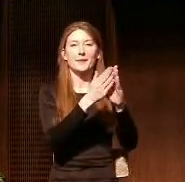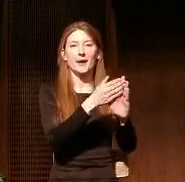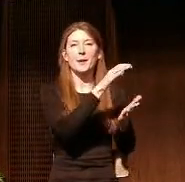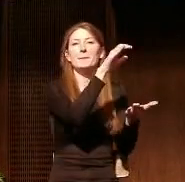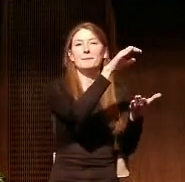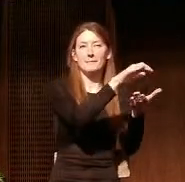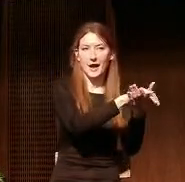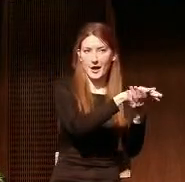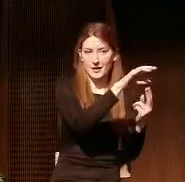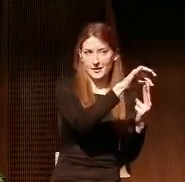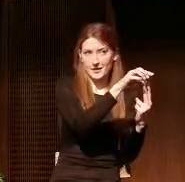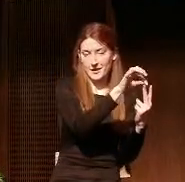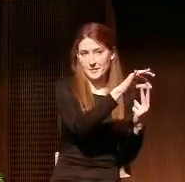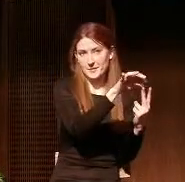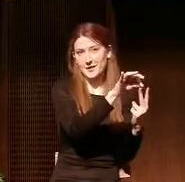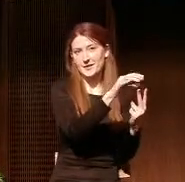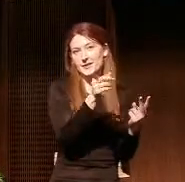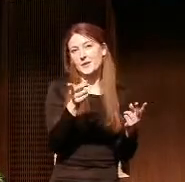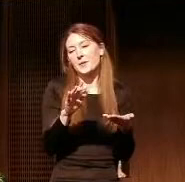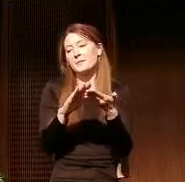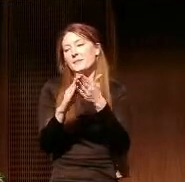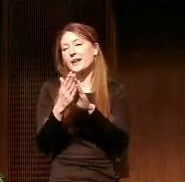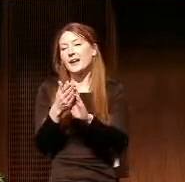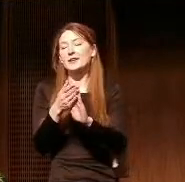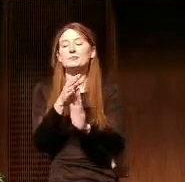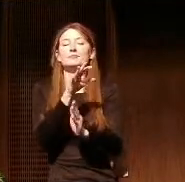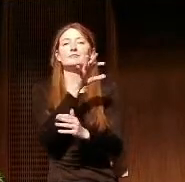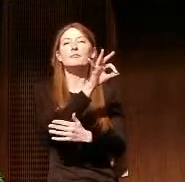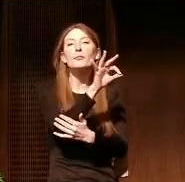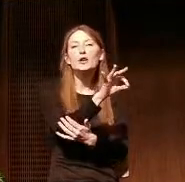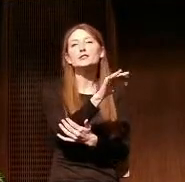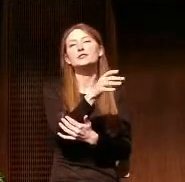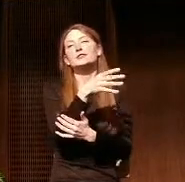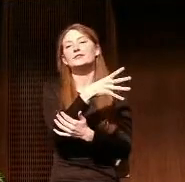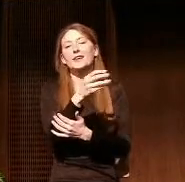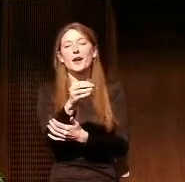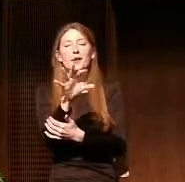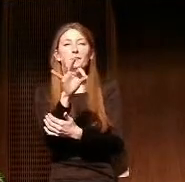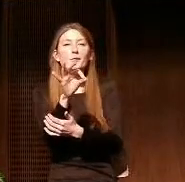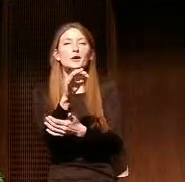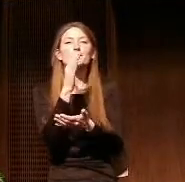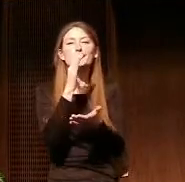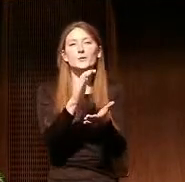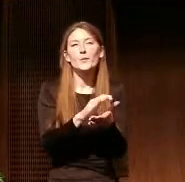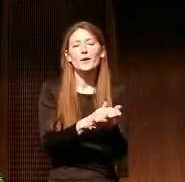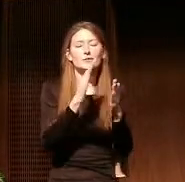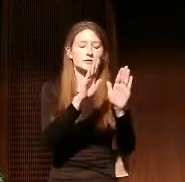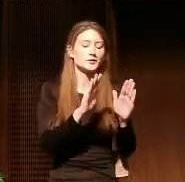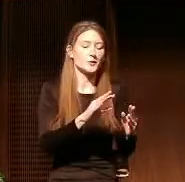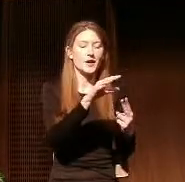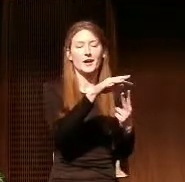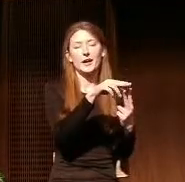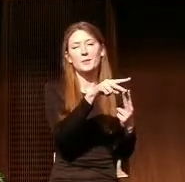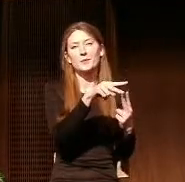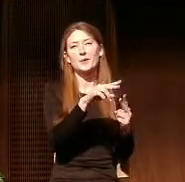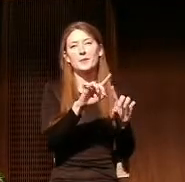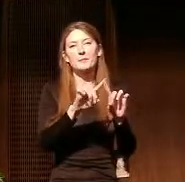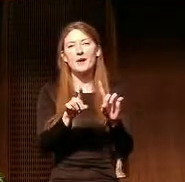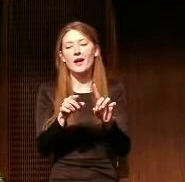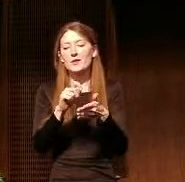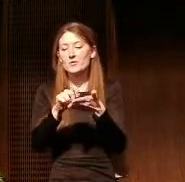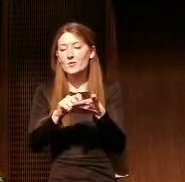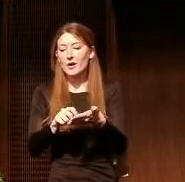a preacher, and Oya's a preacher's wife, and they're a great couple. And they wrote, "He was